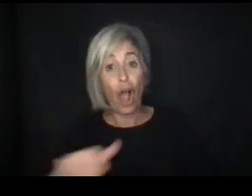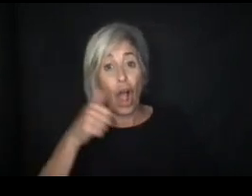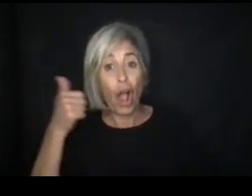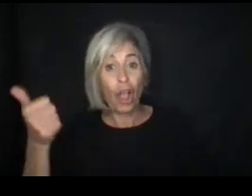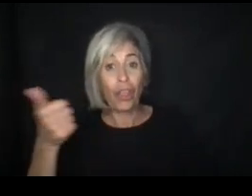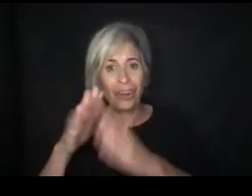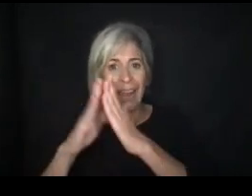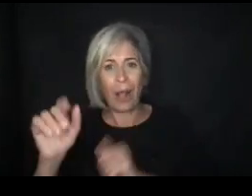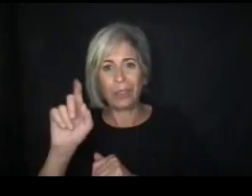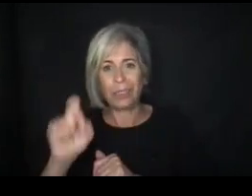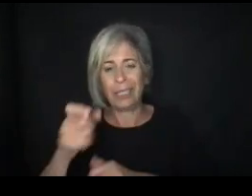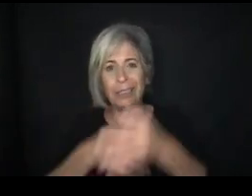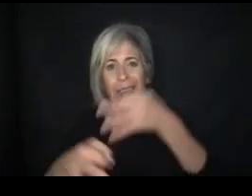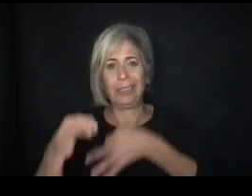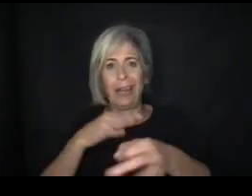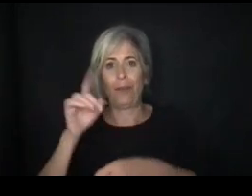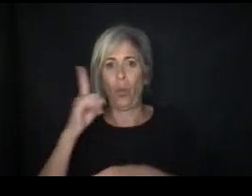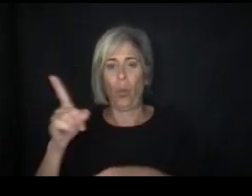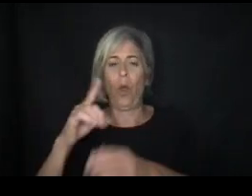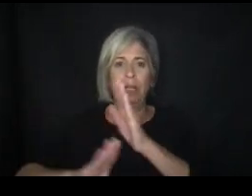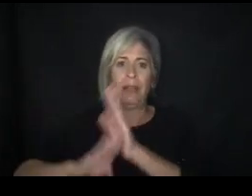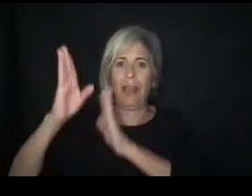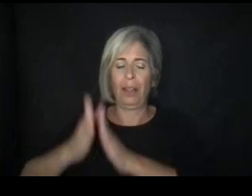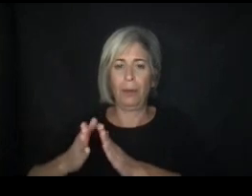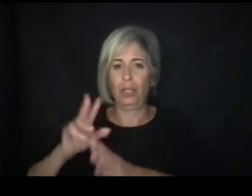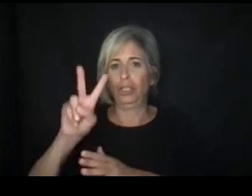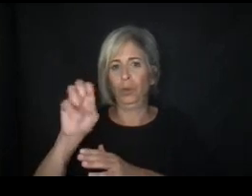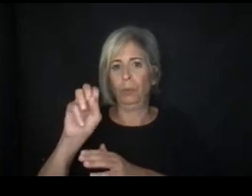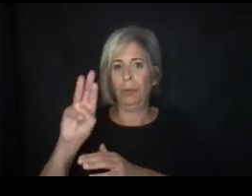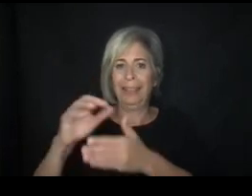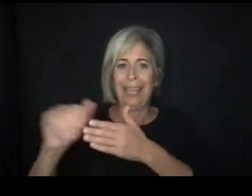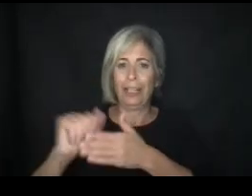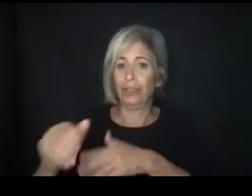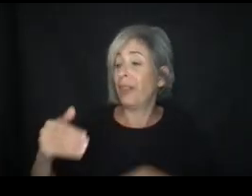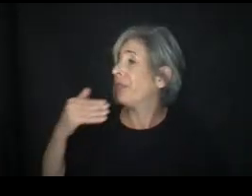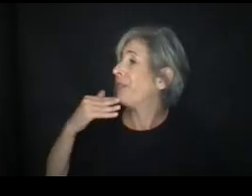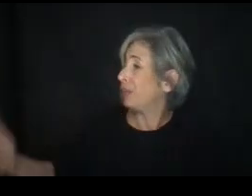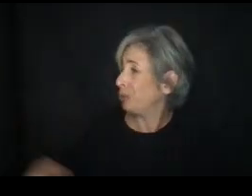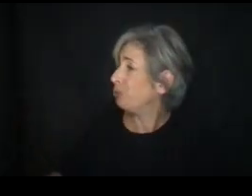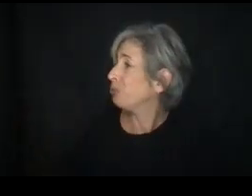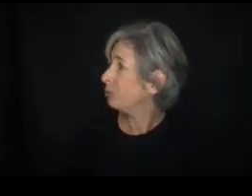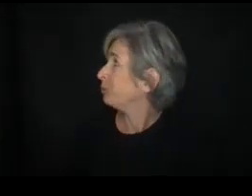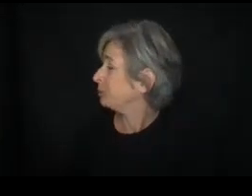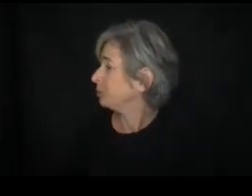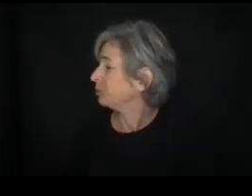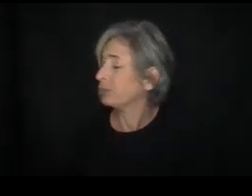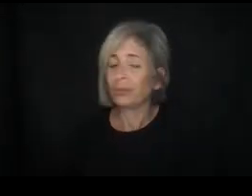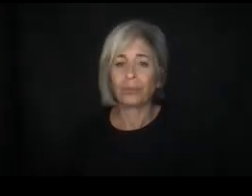needs besides just giving one developer $2 million. Thank you.